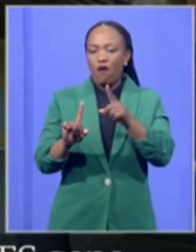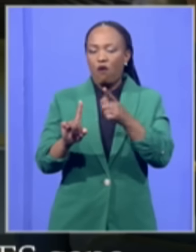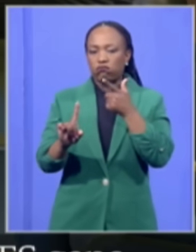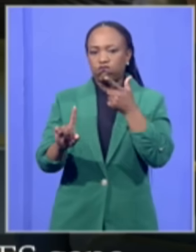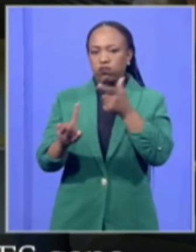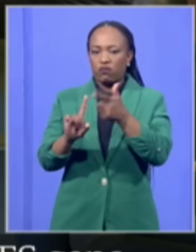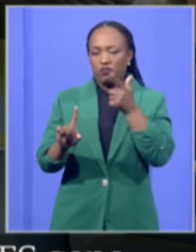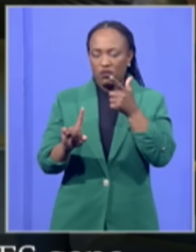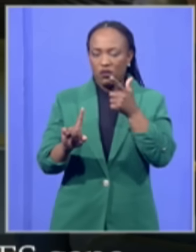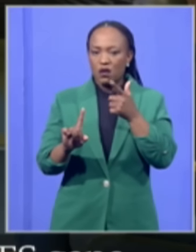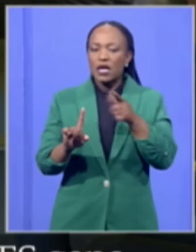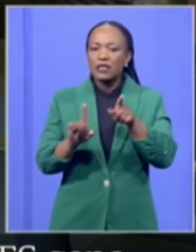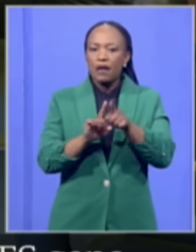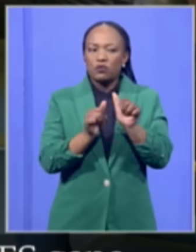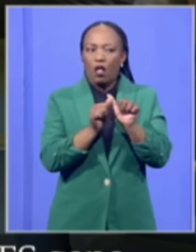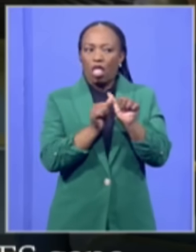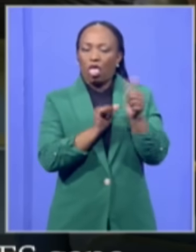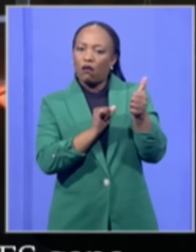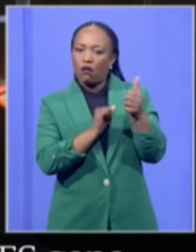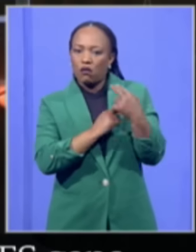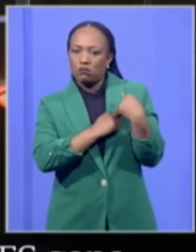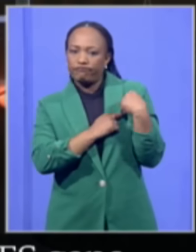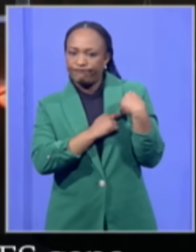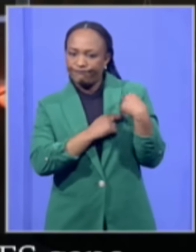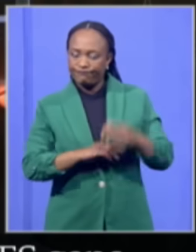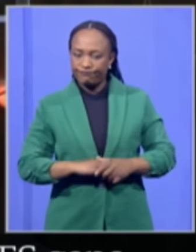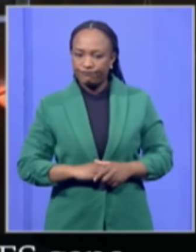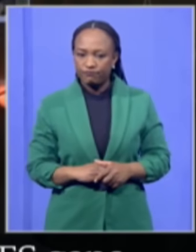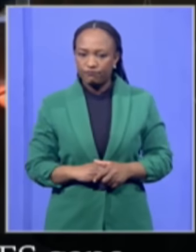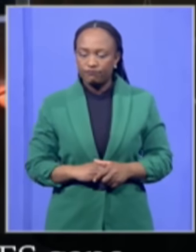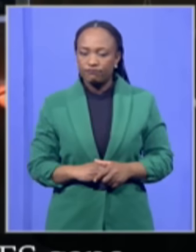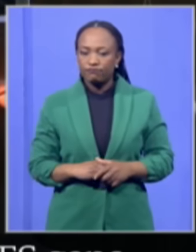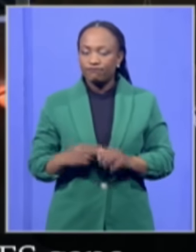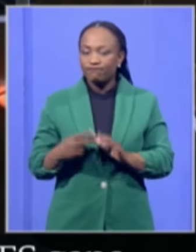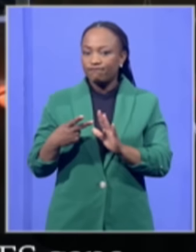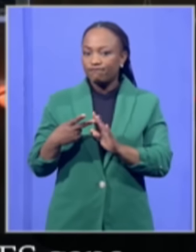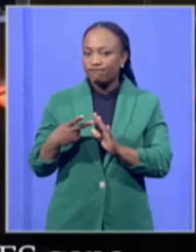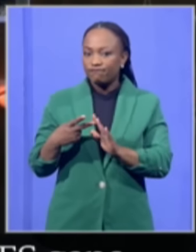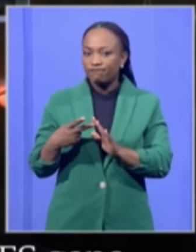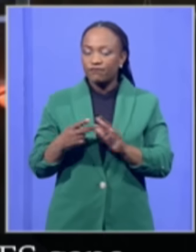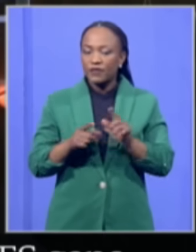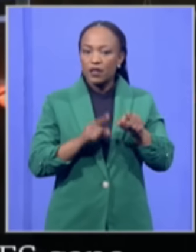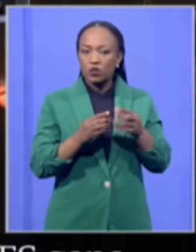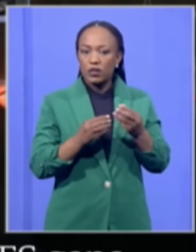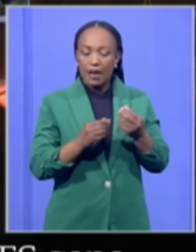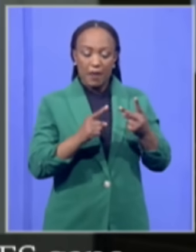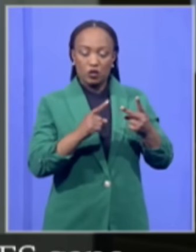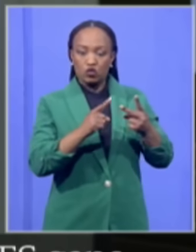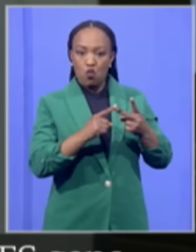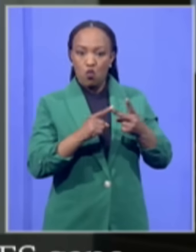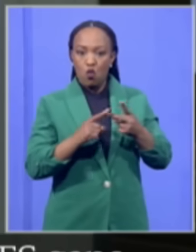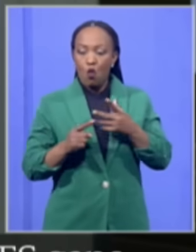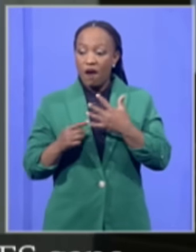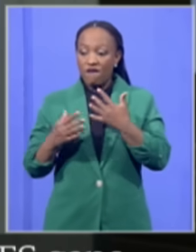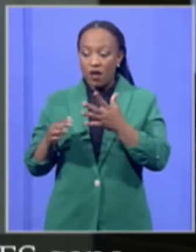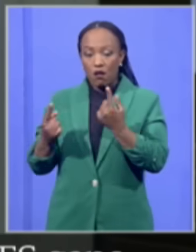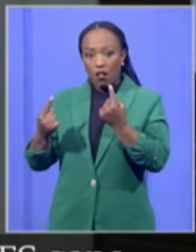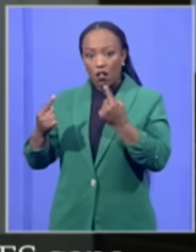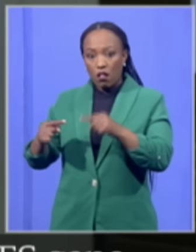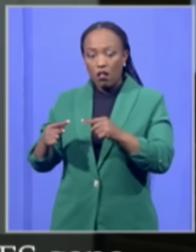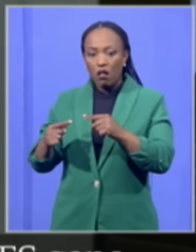evade responsibility for shooting the deceased. Accused number 2 did this by driving away from the scene